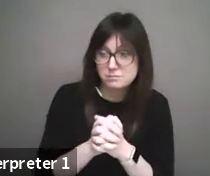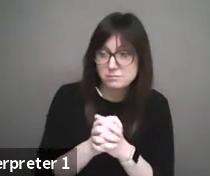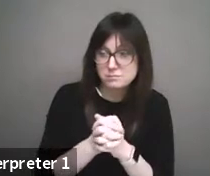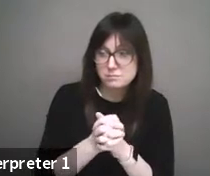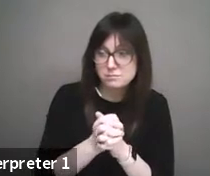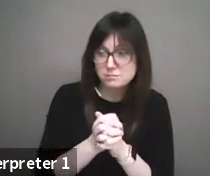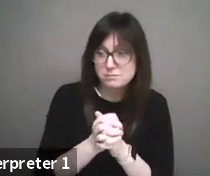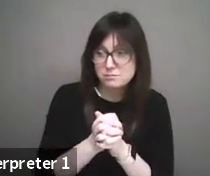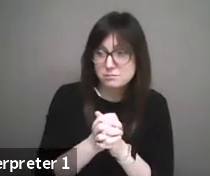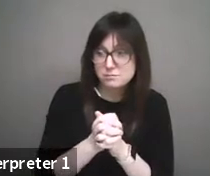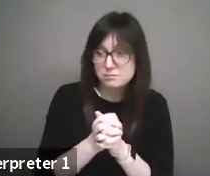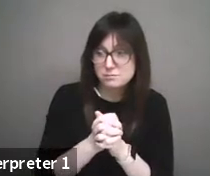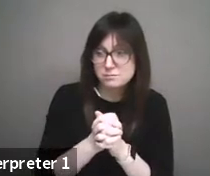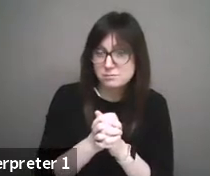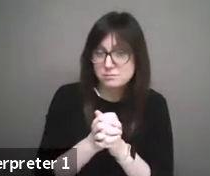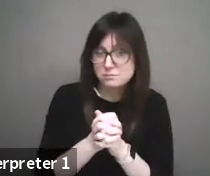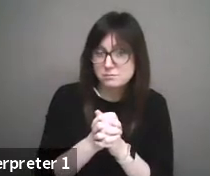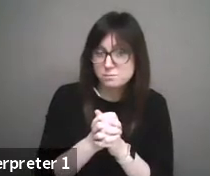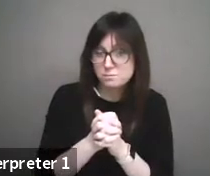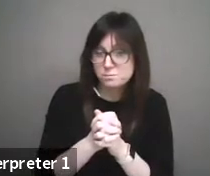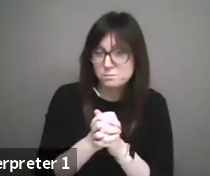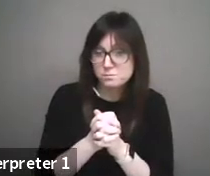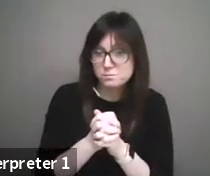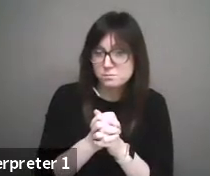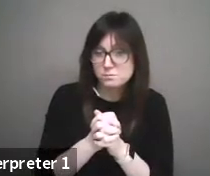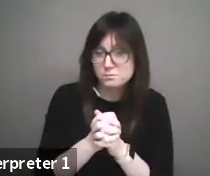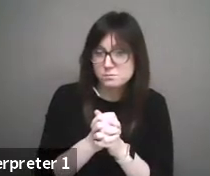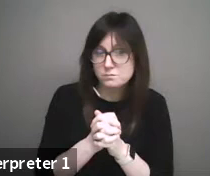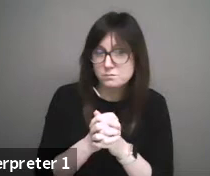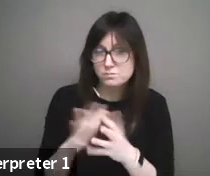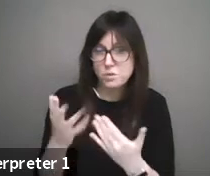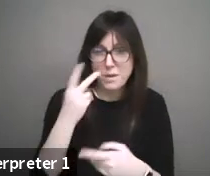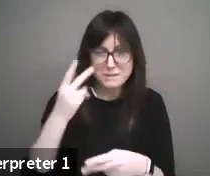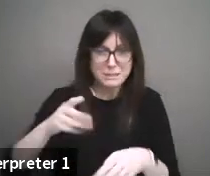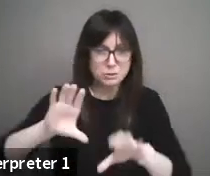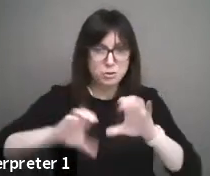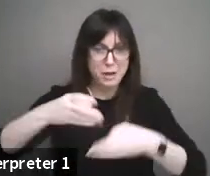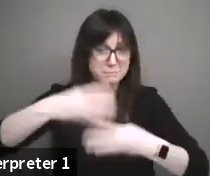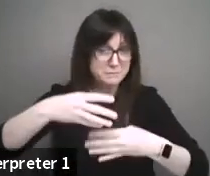I'll give everyone a second if they have a question within the chat here.